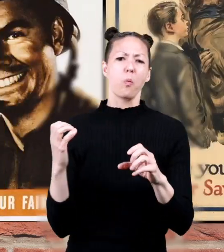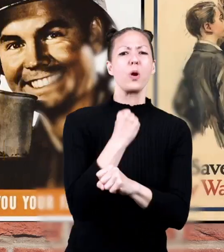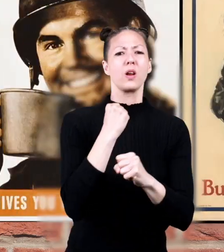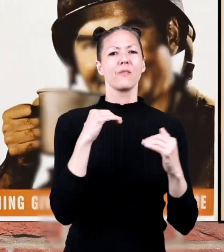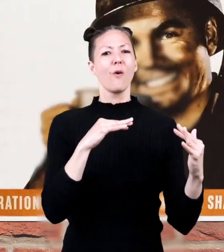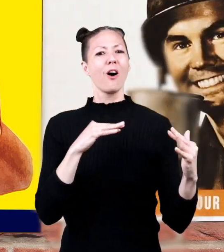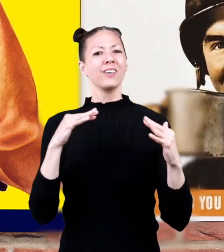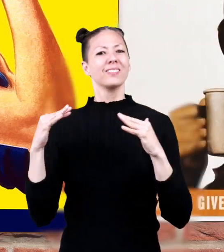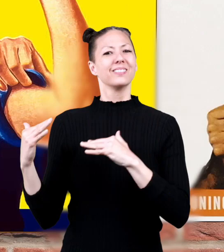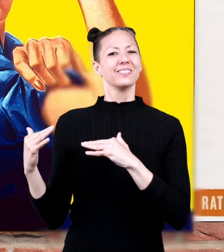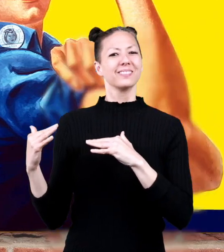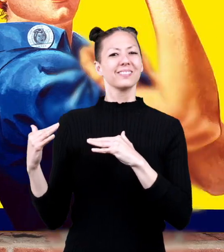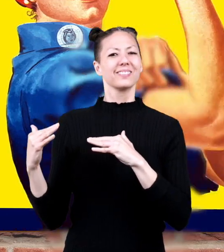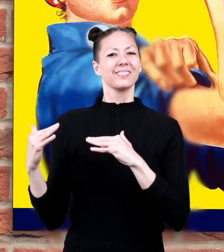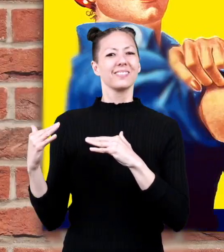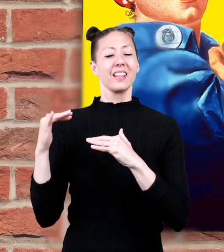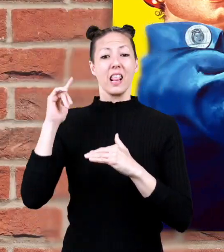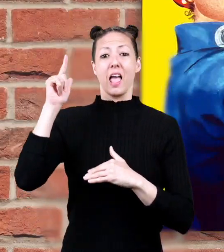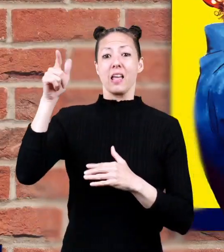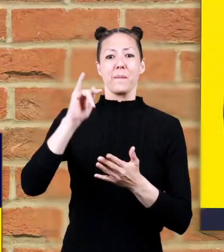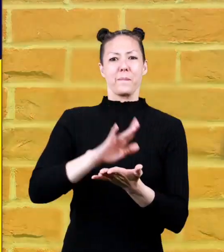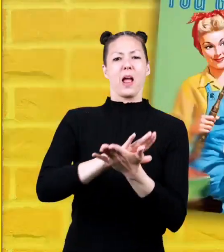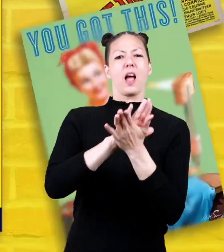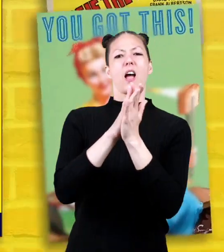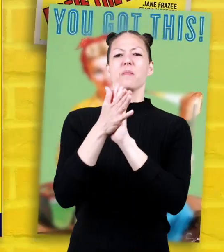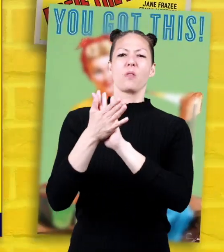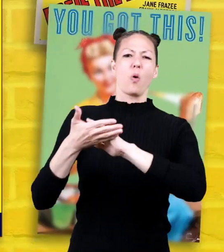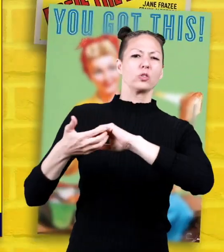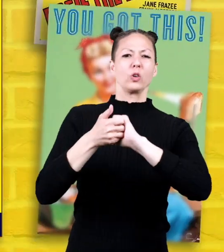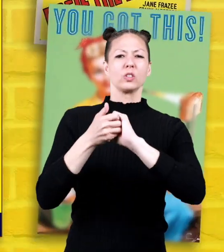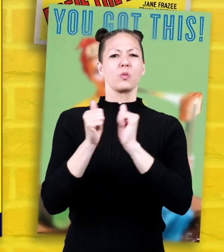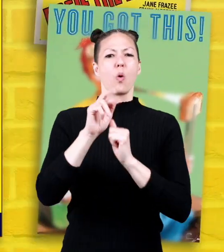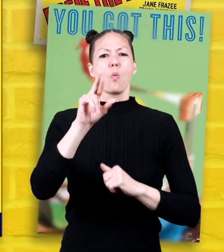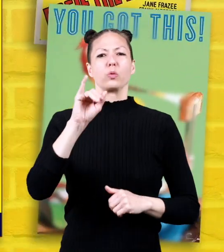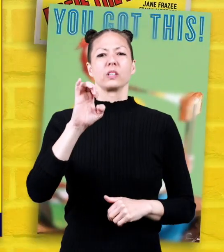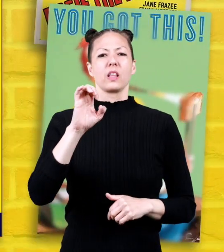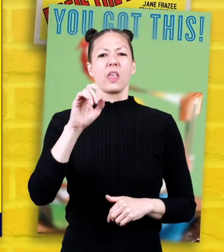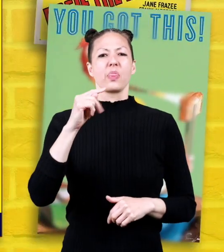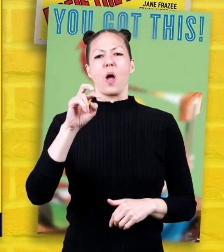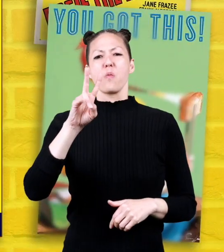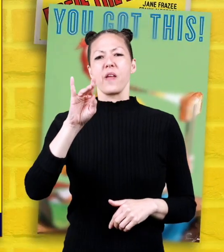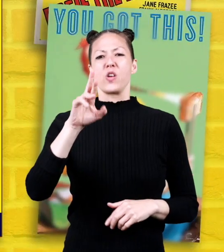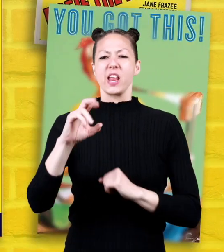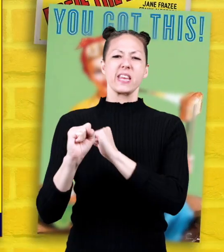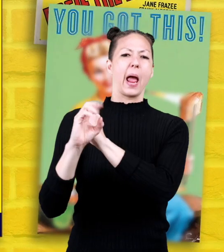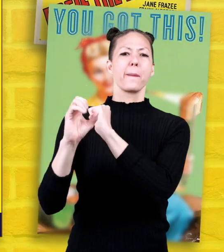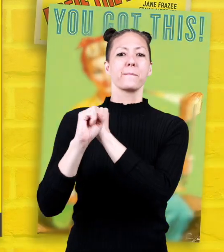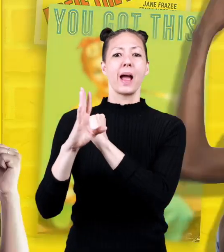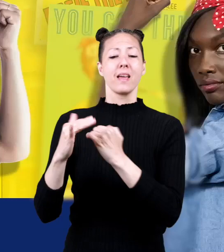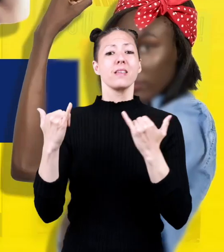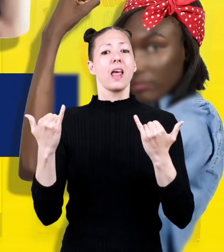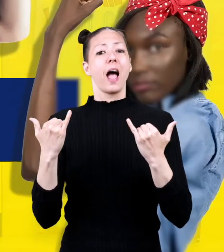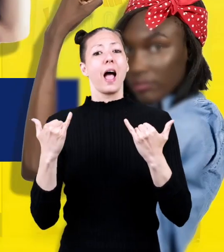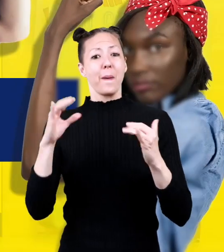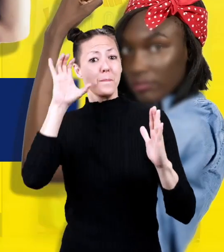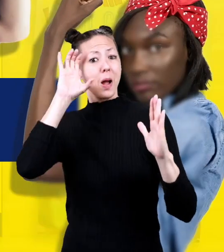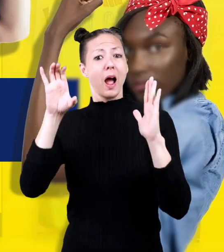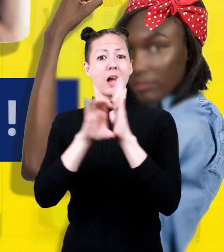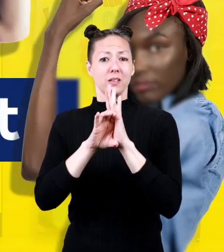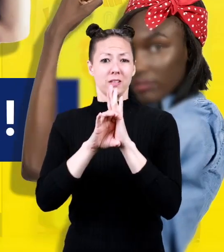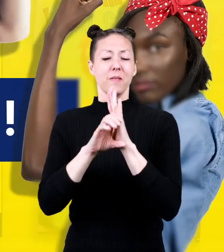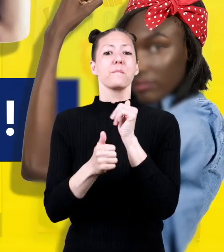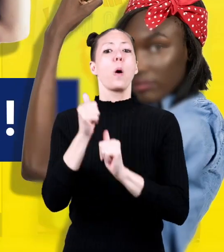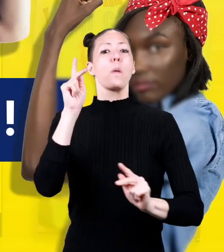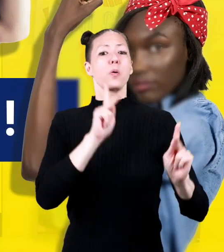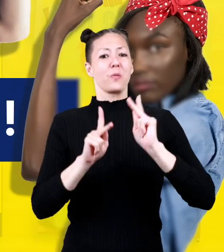States win the war. It later became associated with the Rosie the Riveter campaign and is now the image